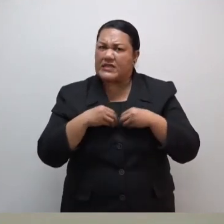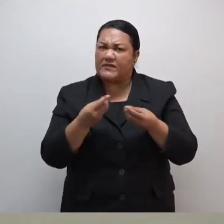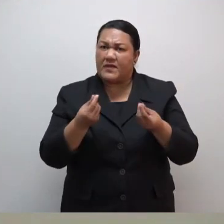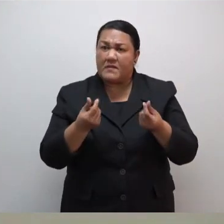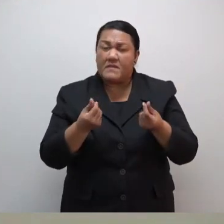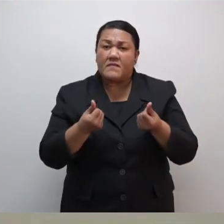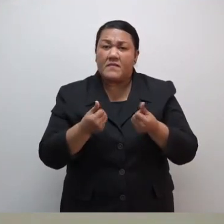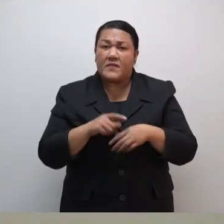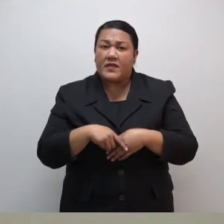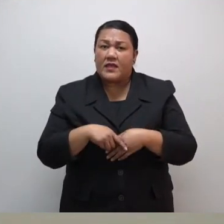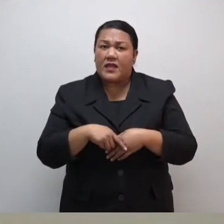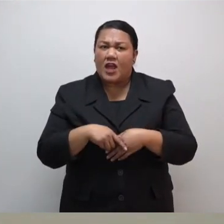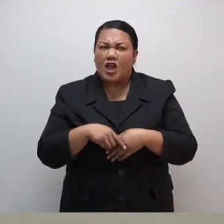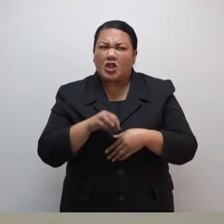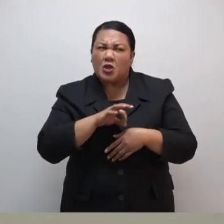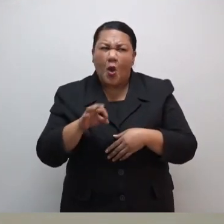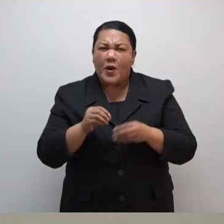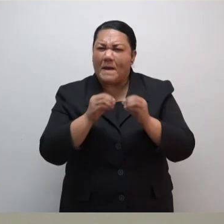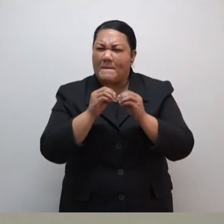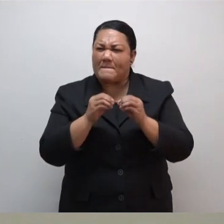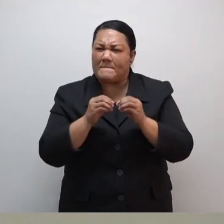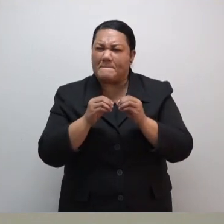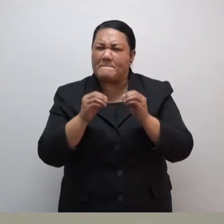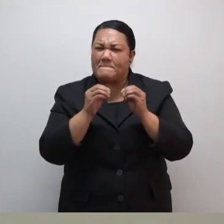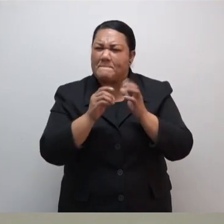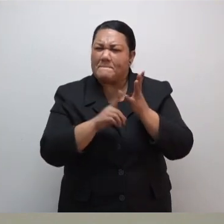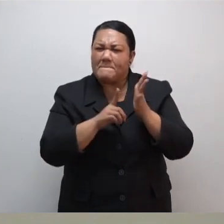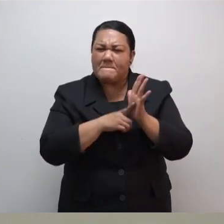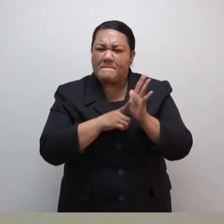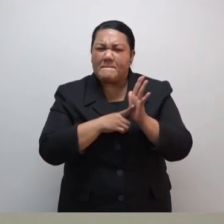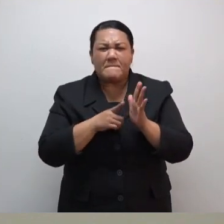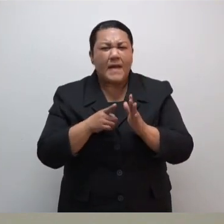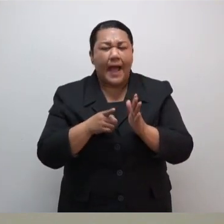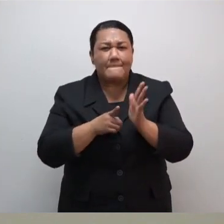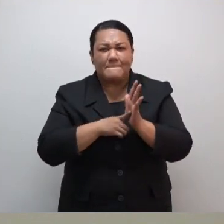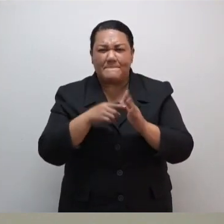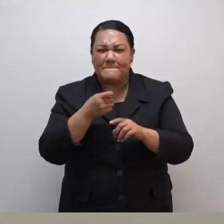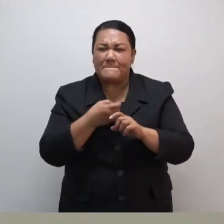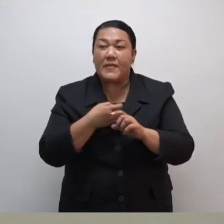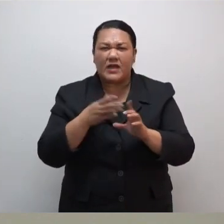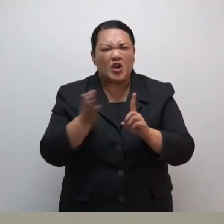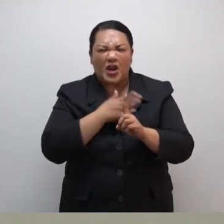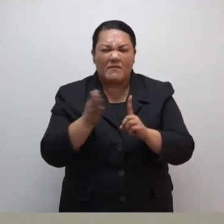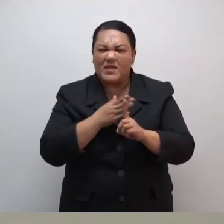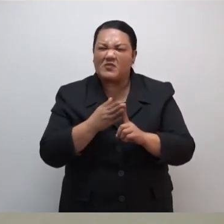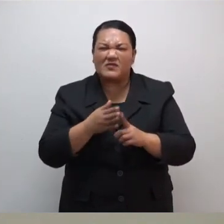not being in poverty or not getting access to goods and services they usually would want or their families need,